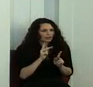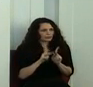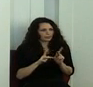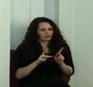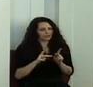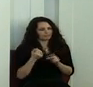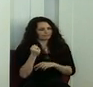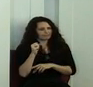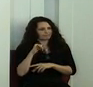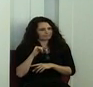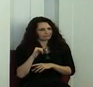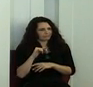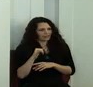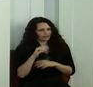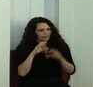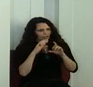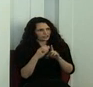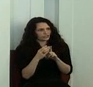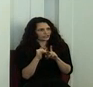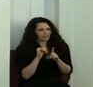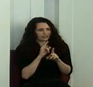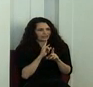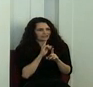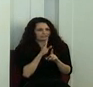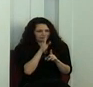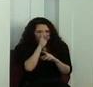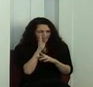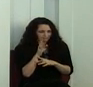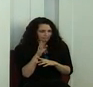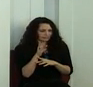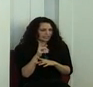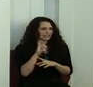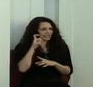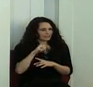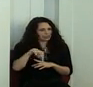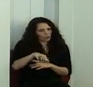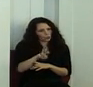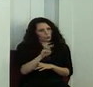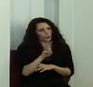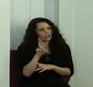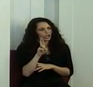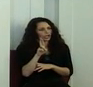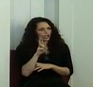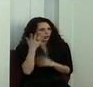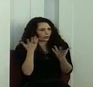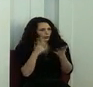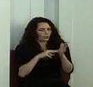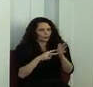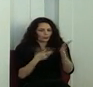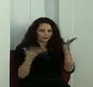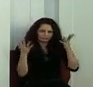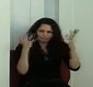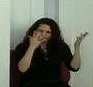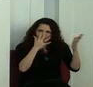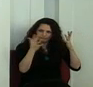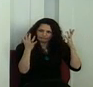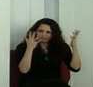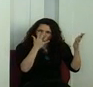I'm so glad that we have a straight couple who are demonstrating for us what it means to be queer in this new world.